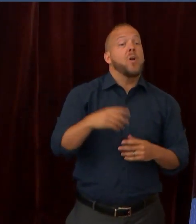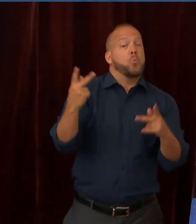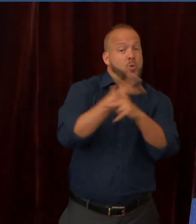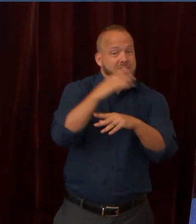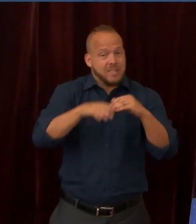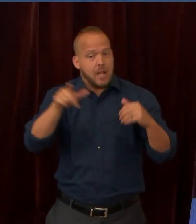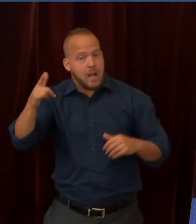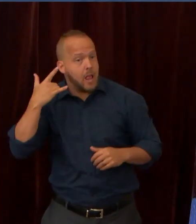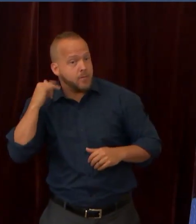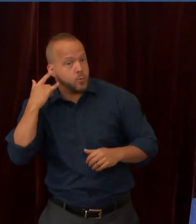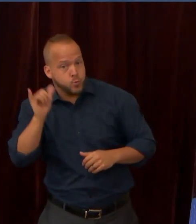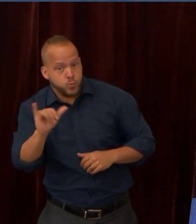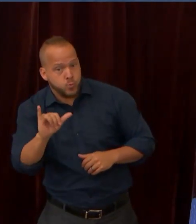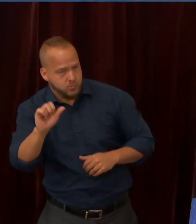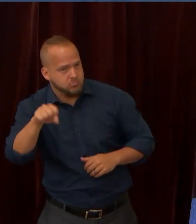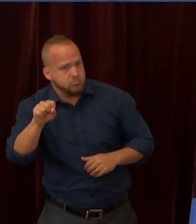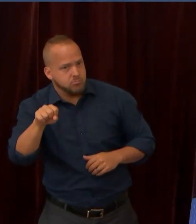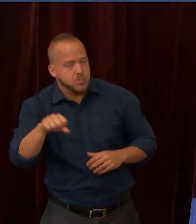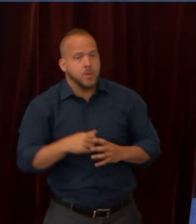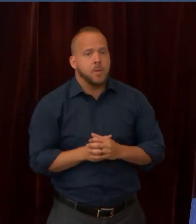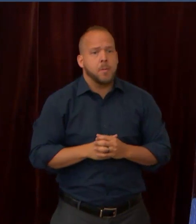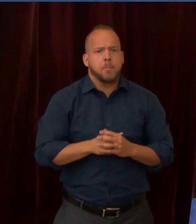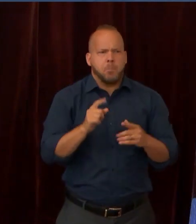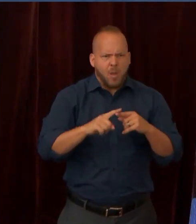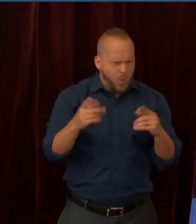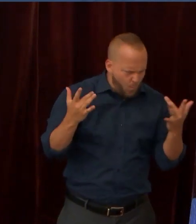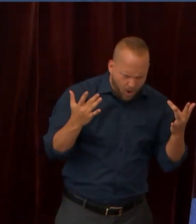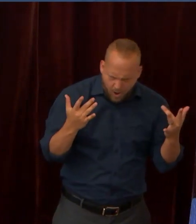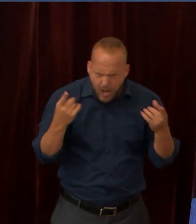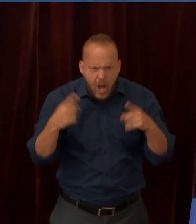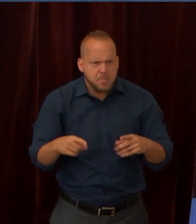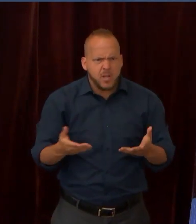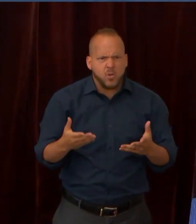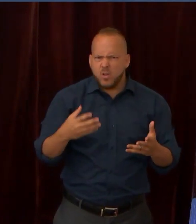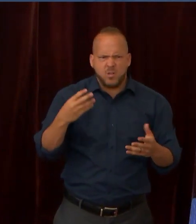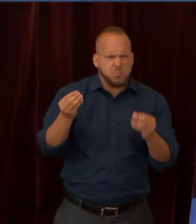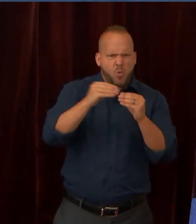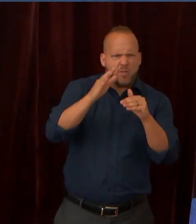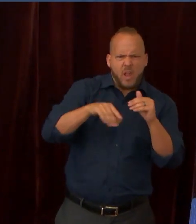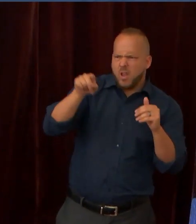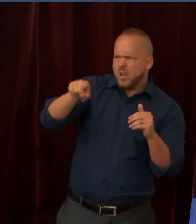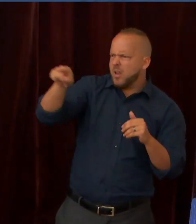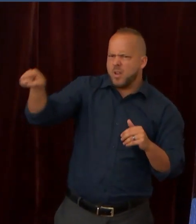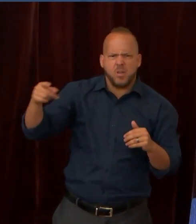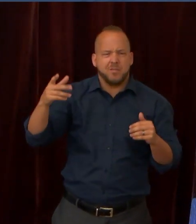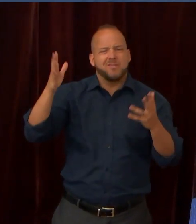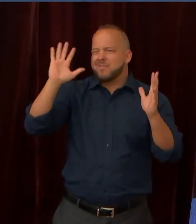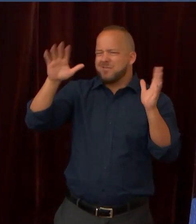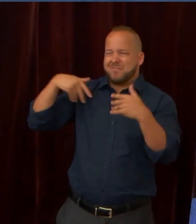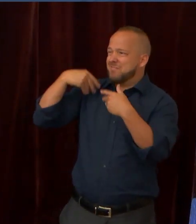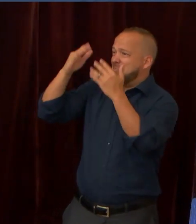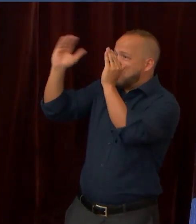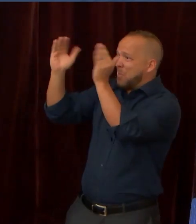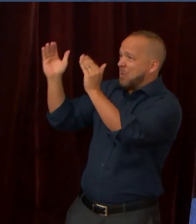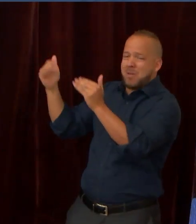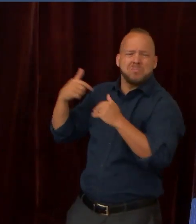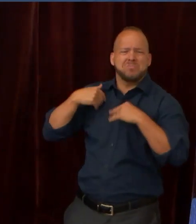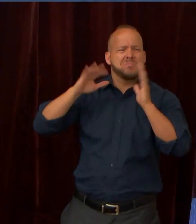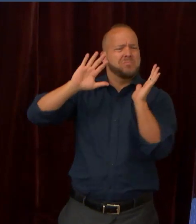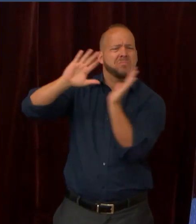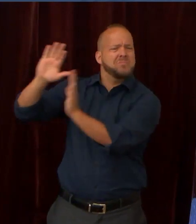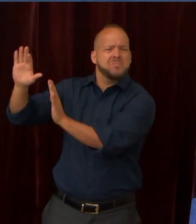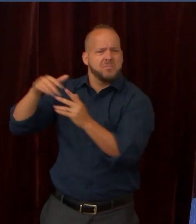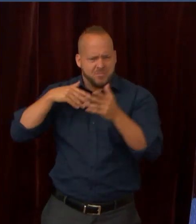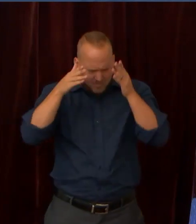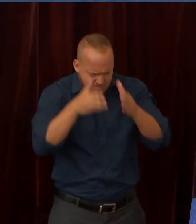patients' conditions, not somebody else's patients. We owe our obligation to Washingtonians, and we're fashioning something that's good for their